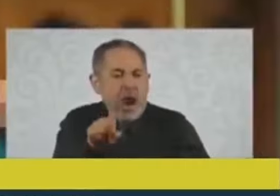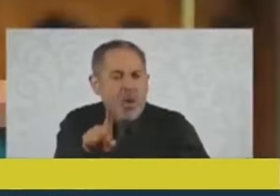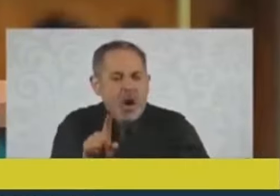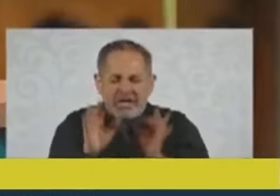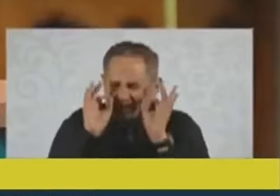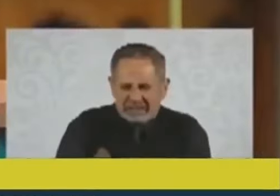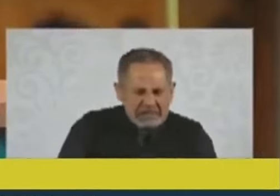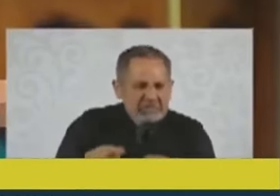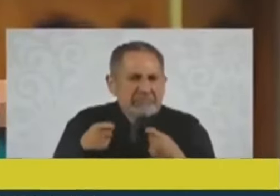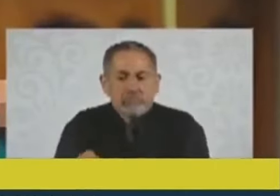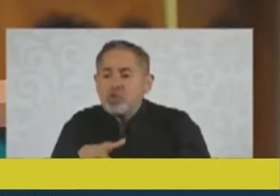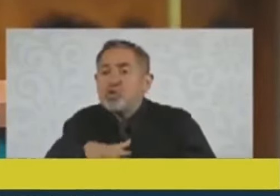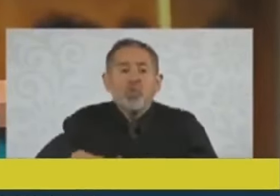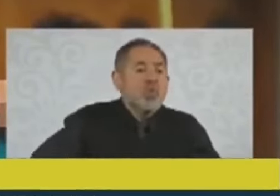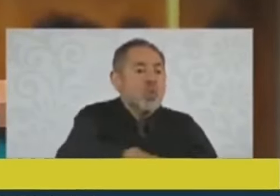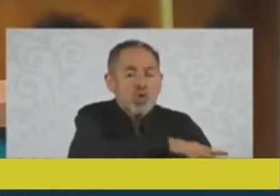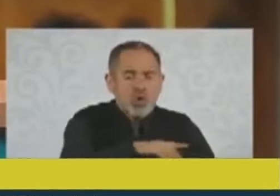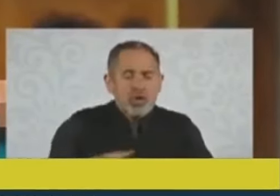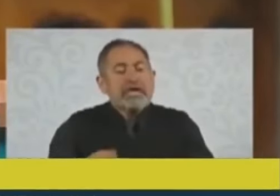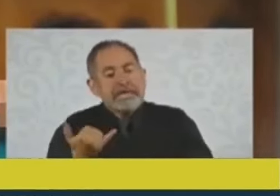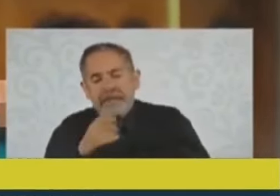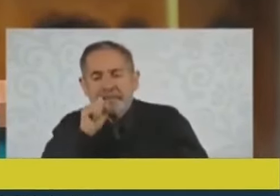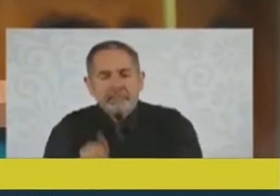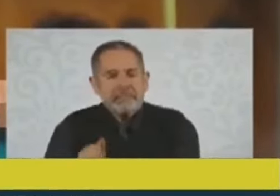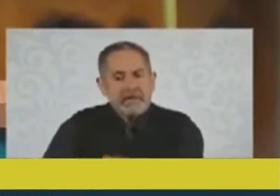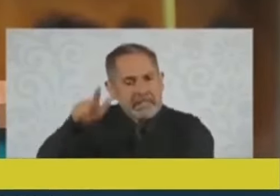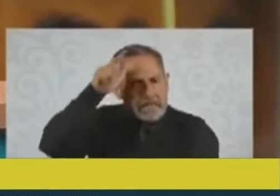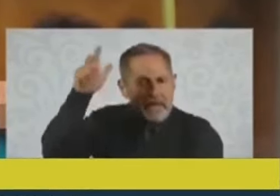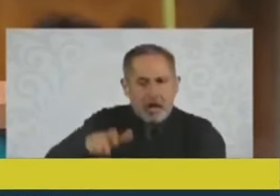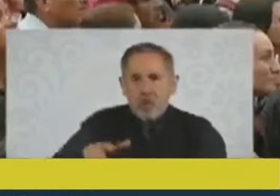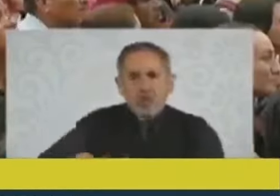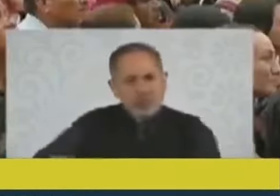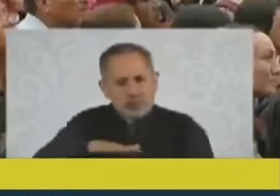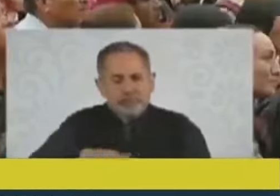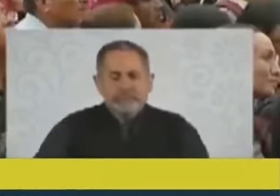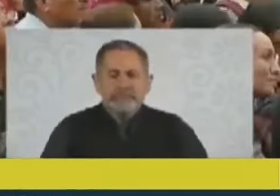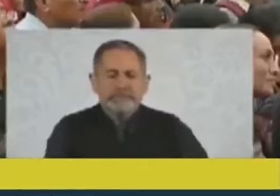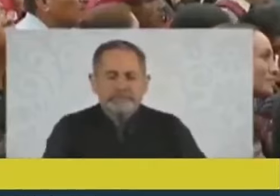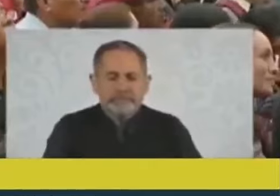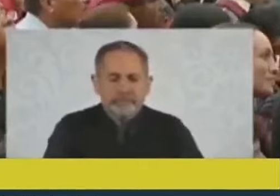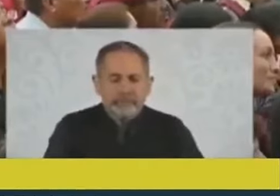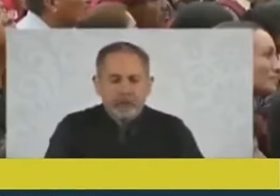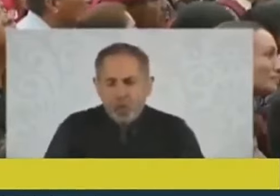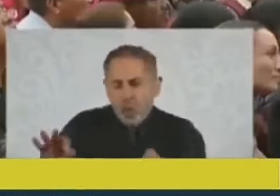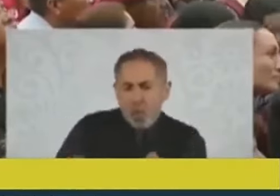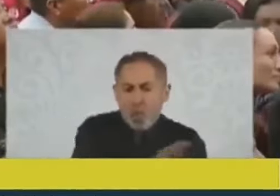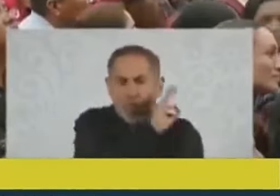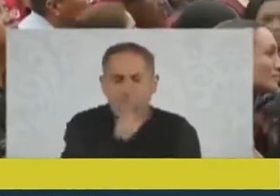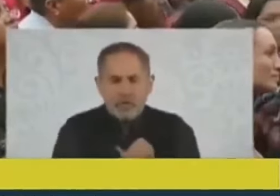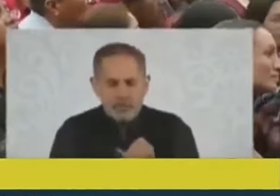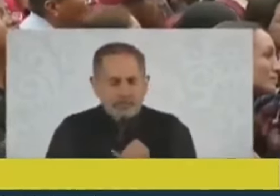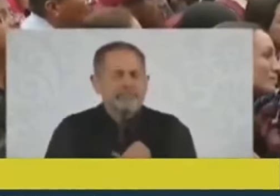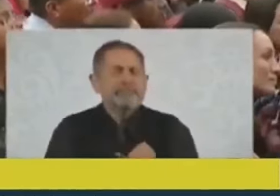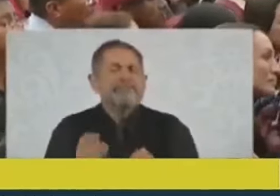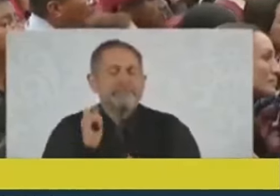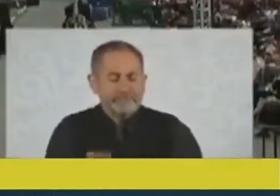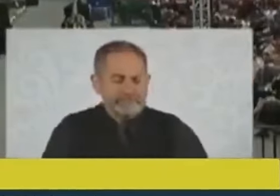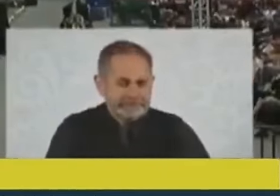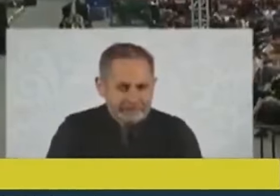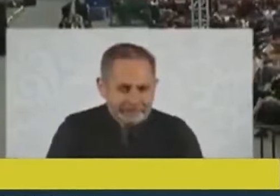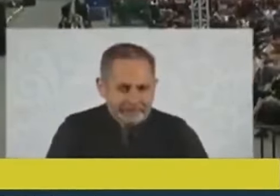Mexico. We will grant you access to water in El Valle of Mexico and Hidalgo. I will finish with this.